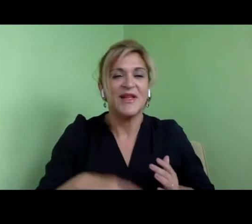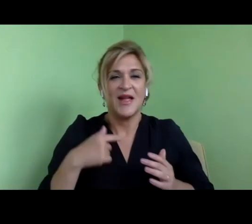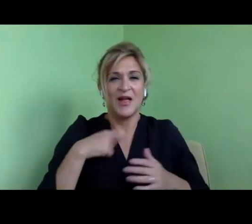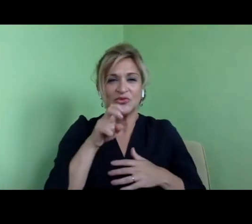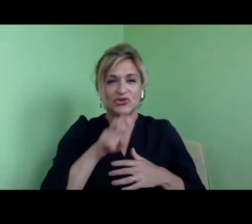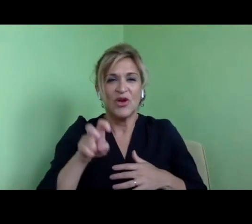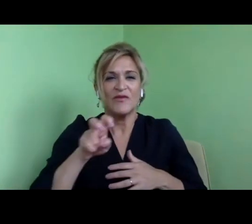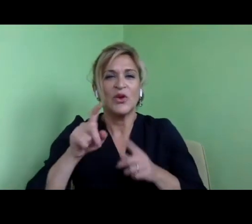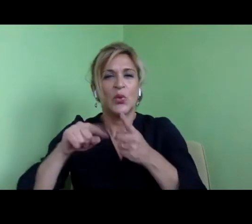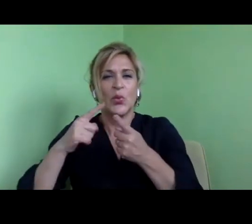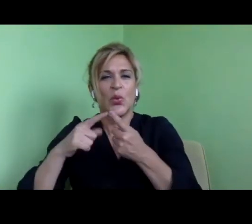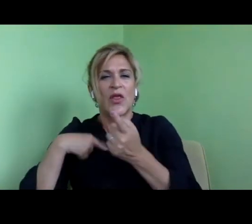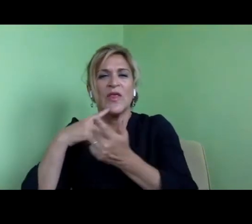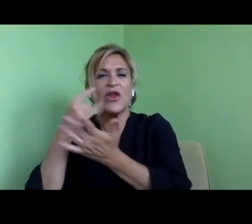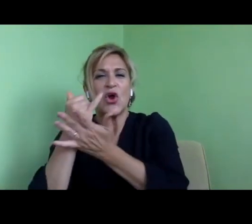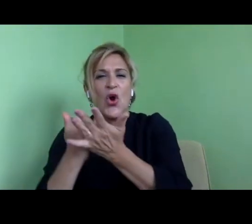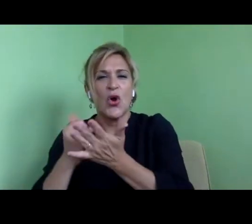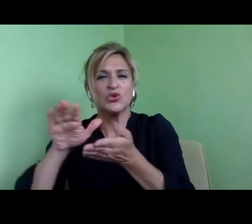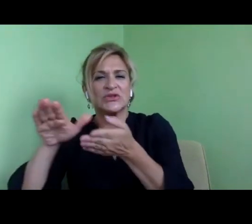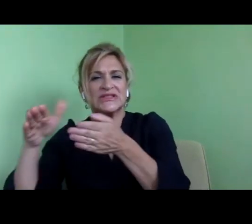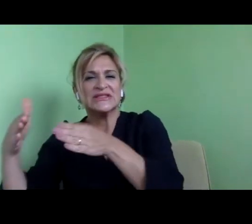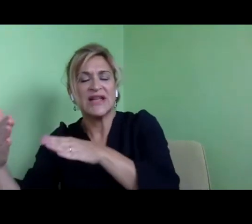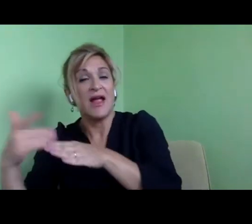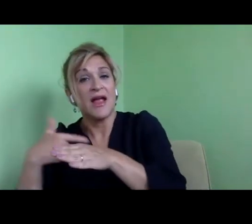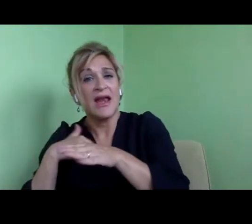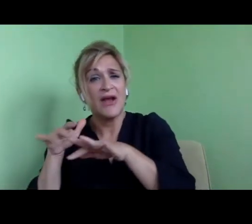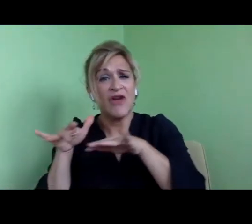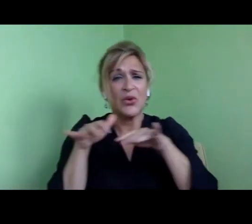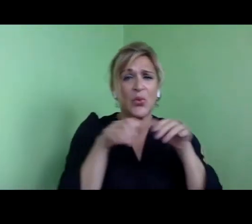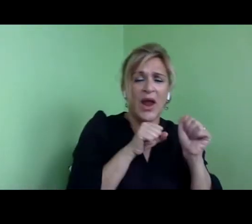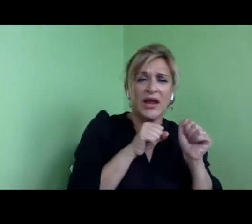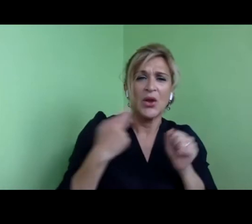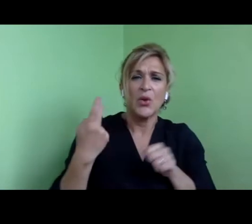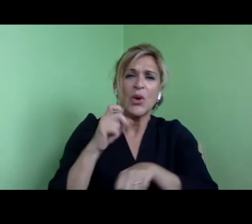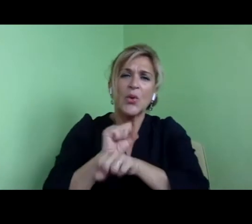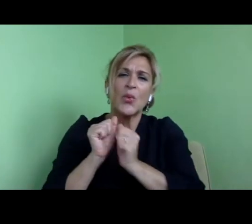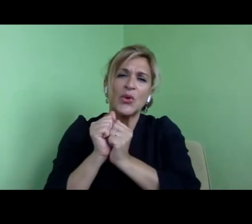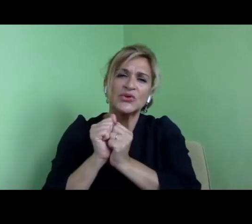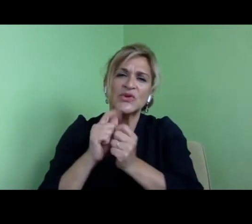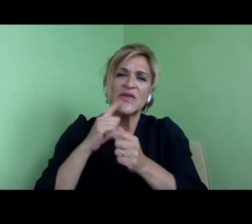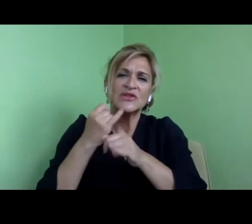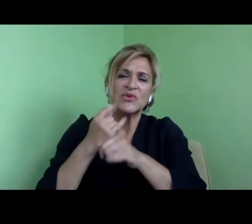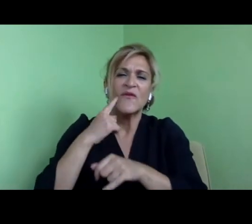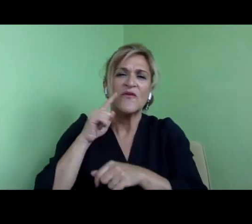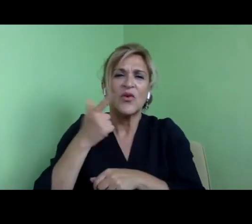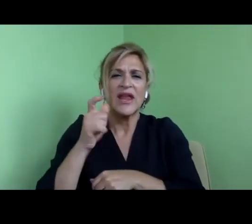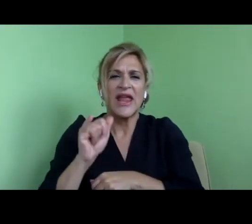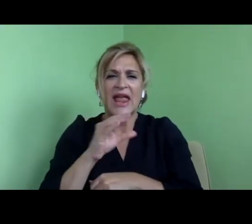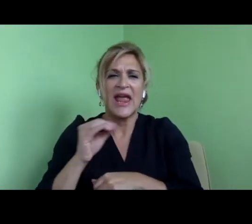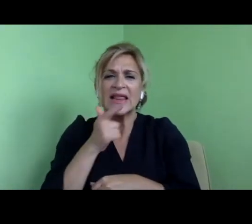dying, and I ran away. We worked together at the Hetrick Martin Institute for Gay and Lesbian Youth.